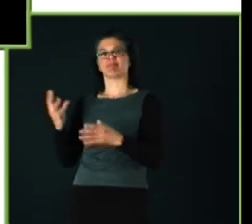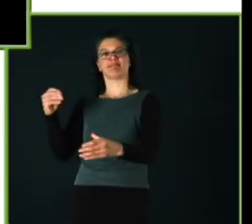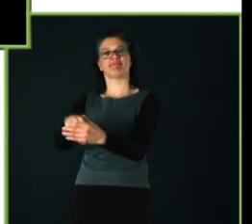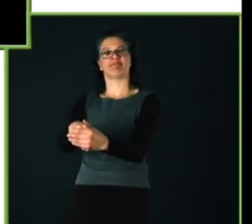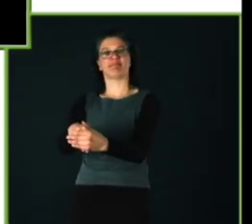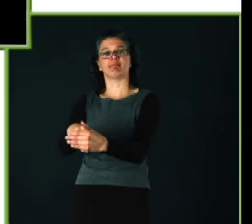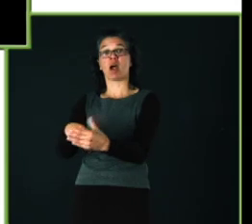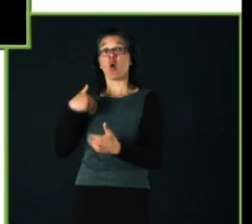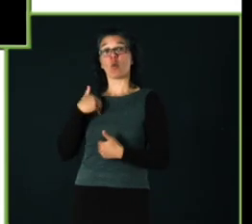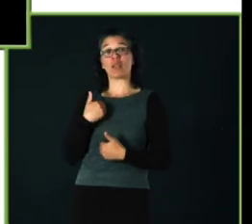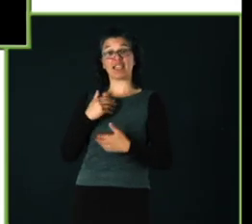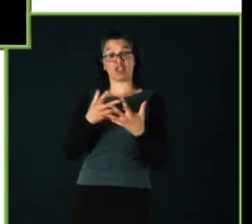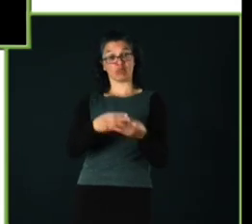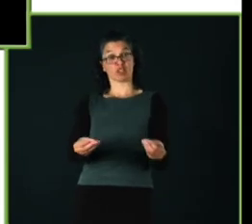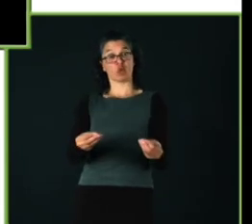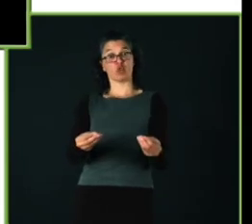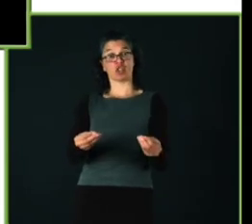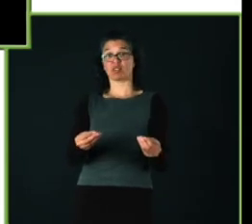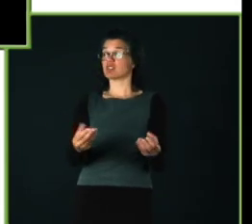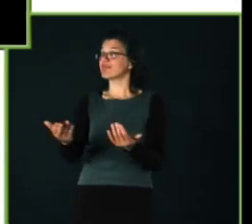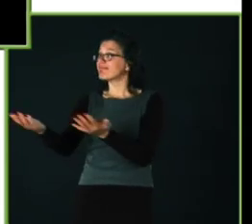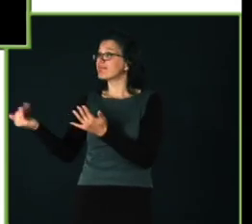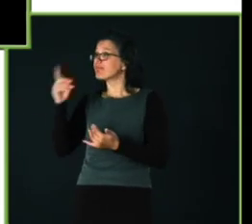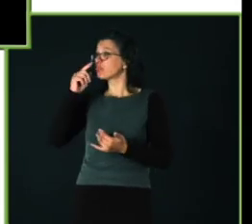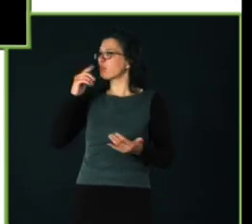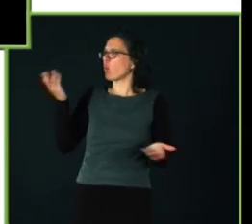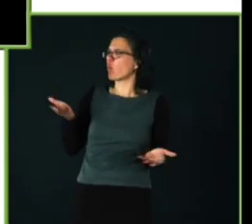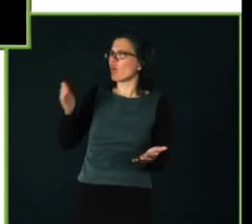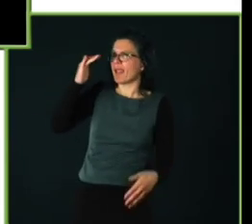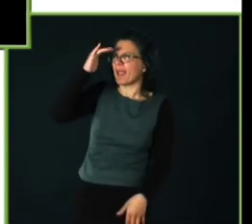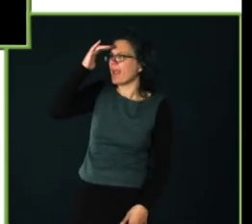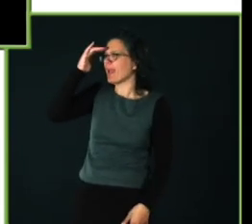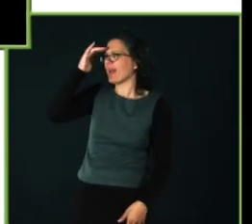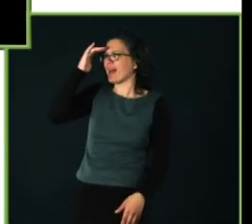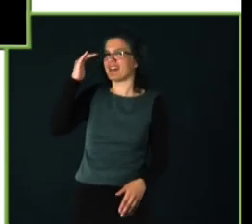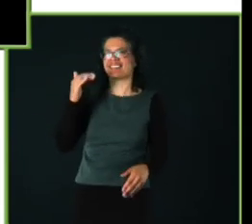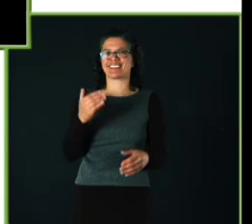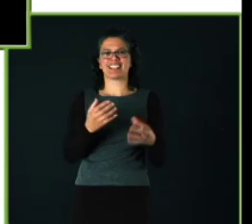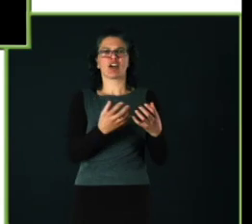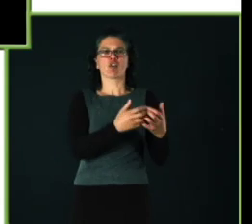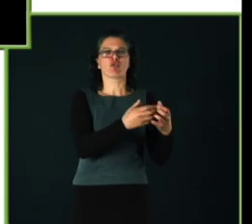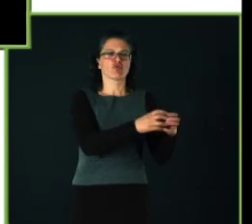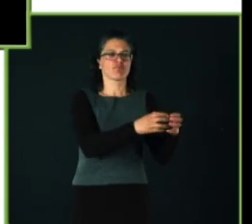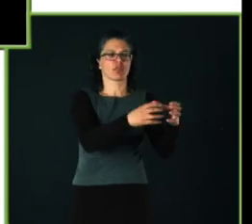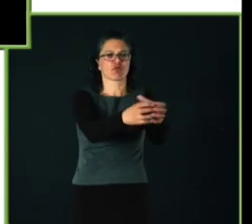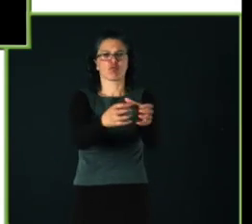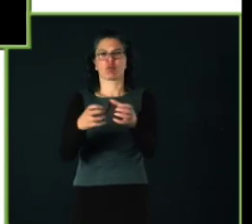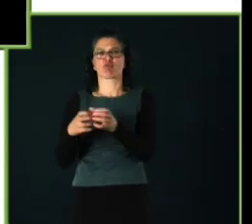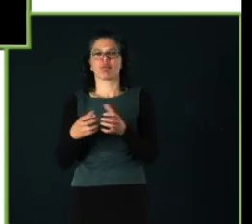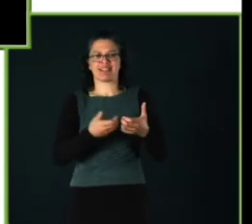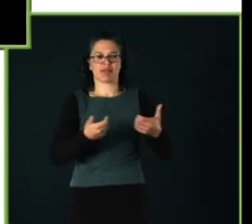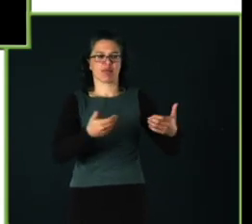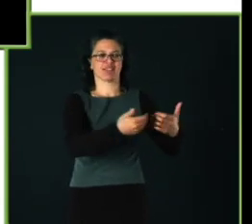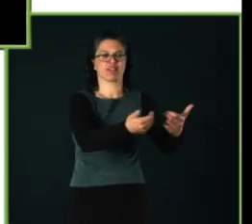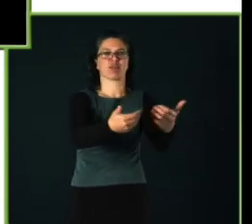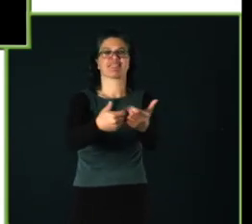talk about the solutions. And that's the problem. We work in isolation to solve some of the problems in our communities. I like to be part of that. And that's why